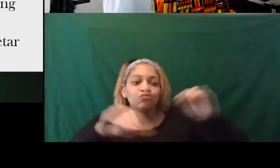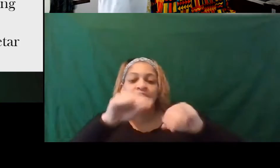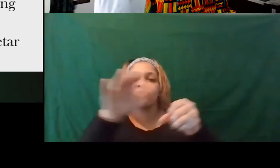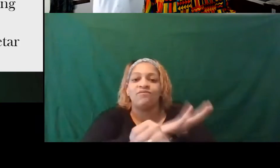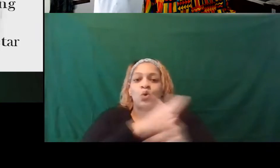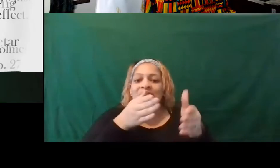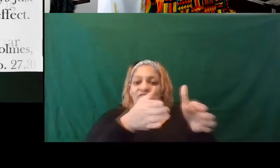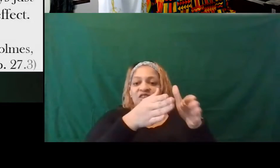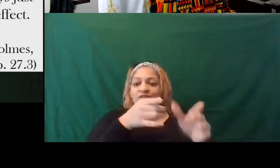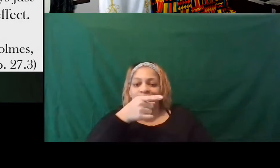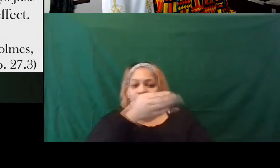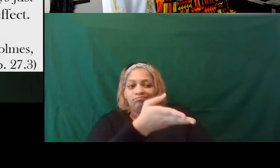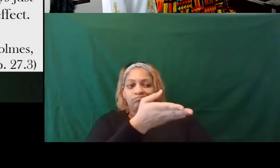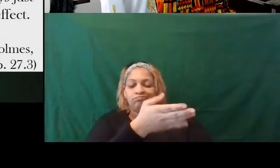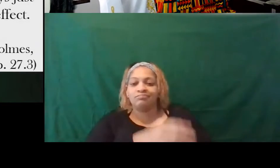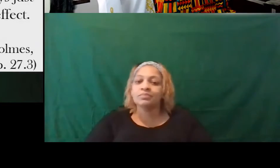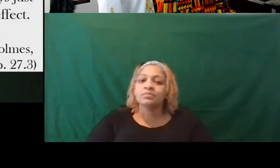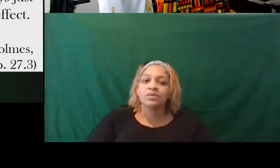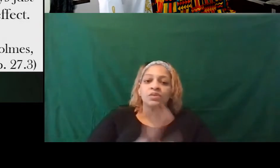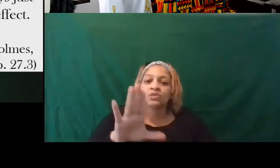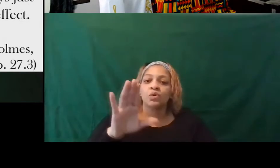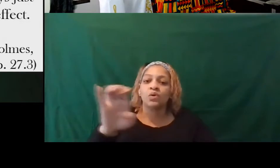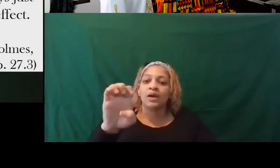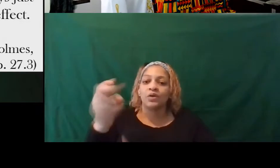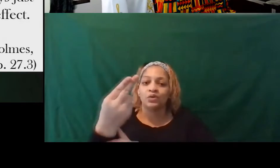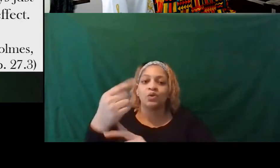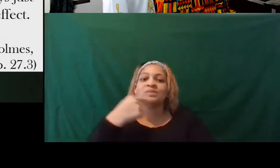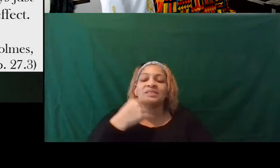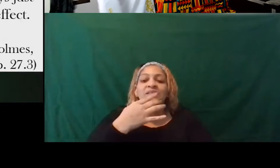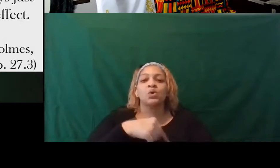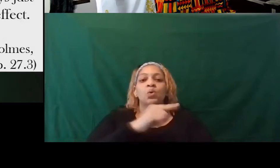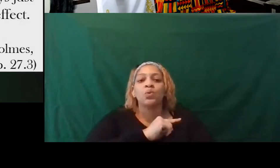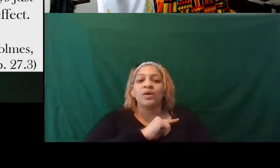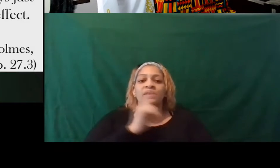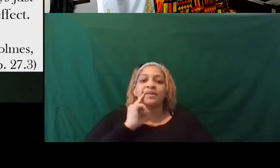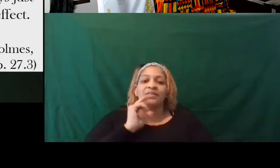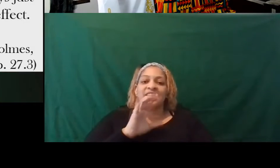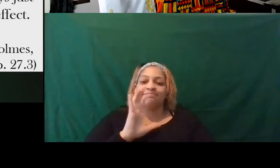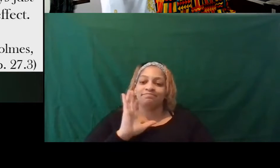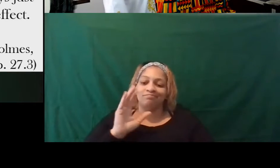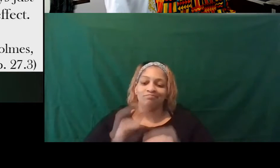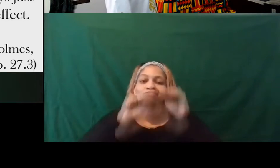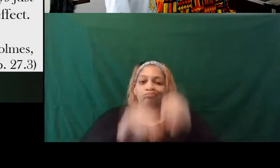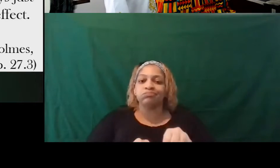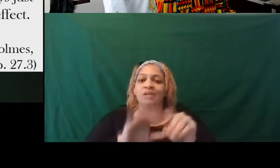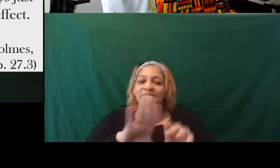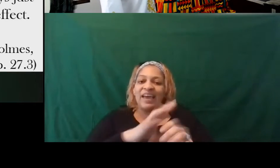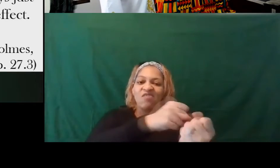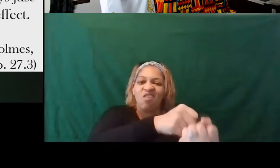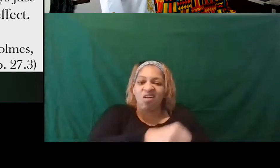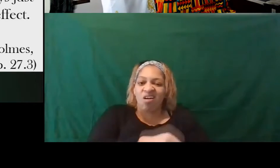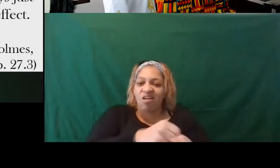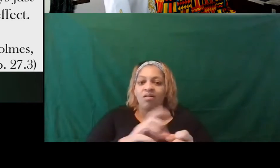Ernest Holmes says, we have been imposing bondage upon our experience by the same